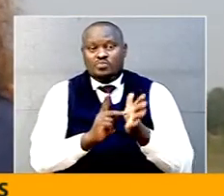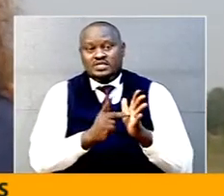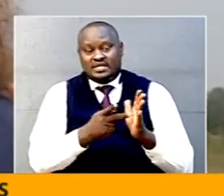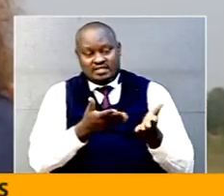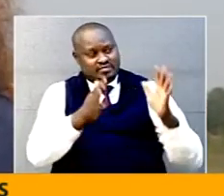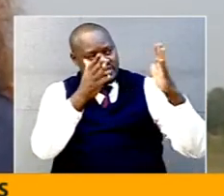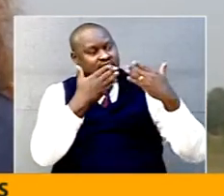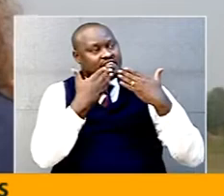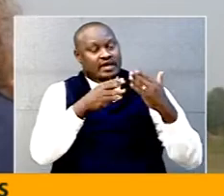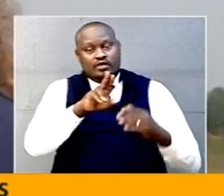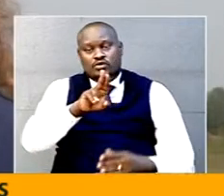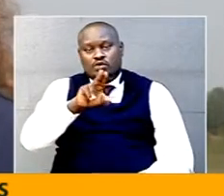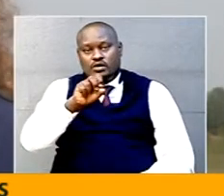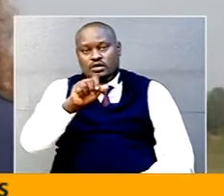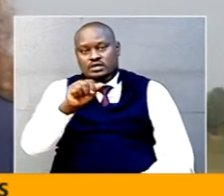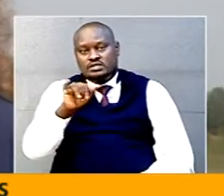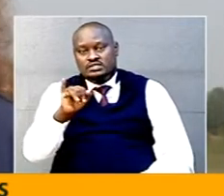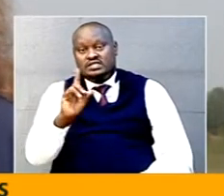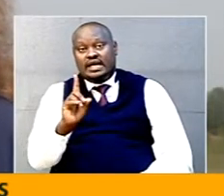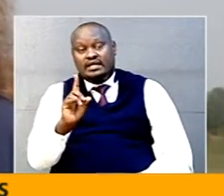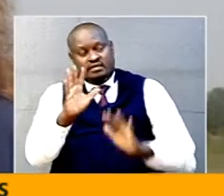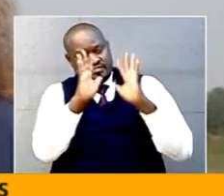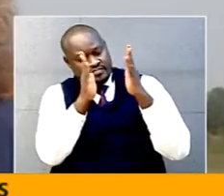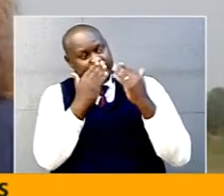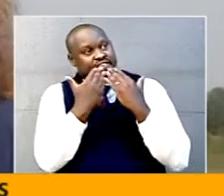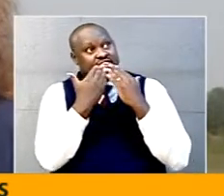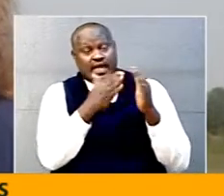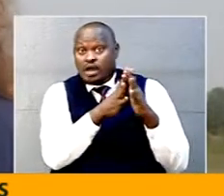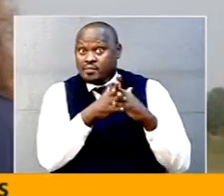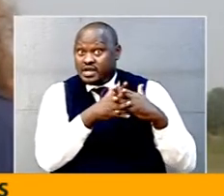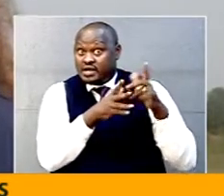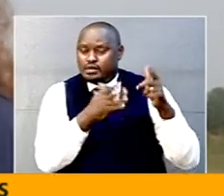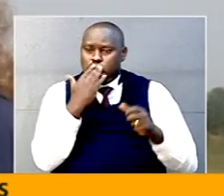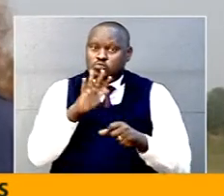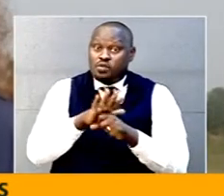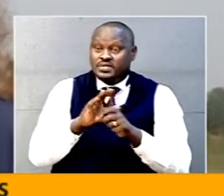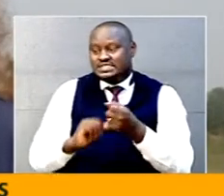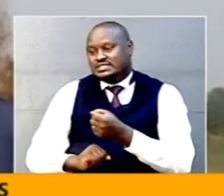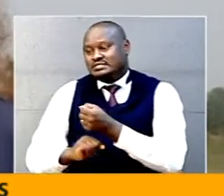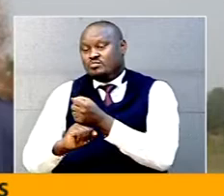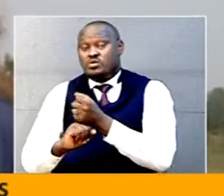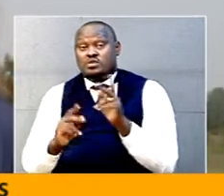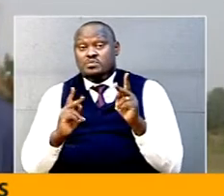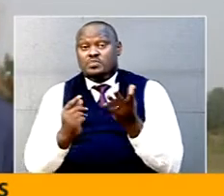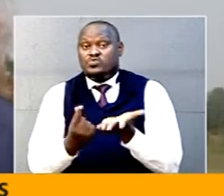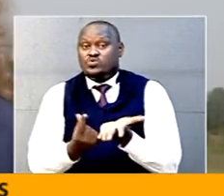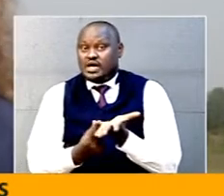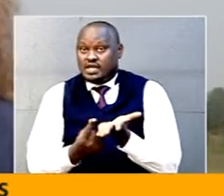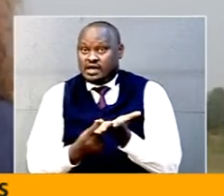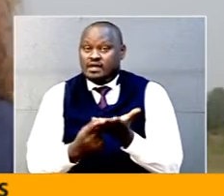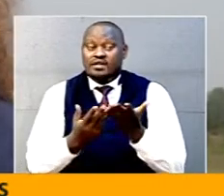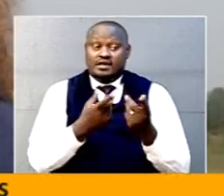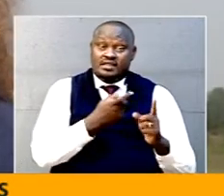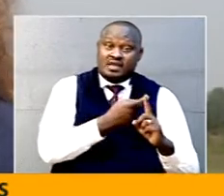States Agency of International Development. They have a commitment to the people of Uganda, both in Kampala